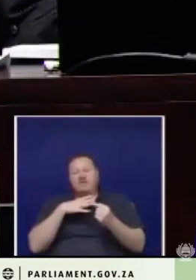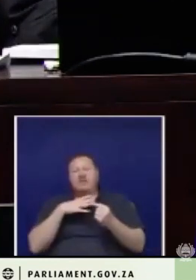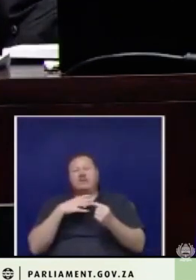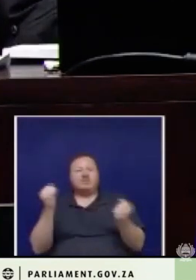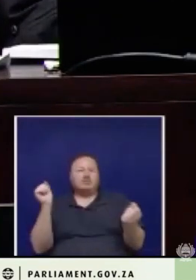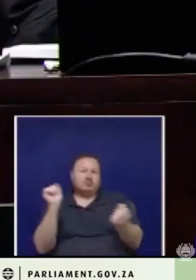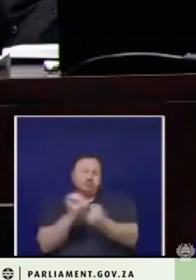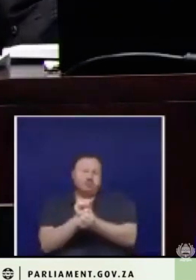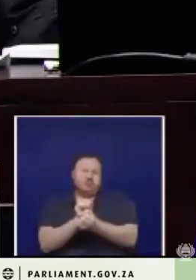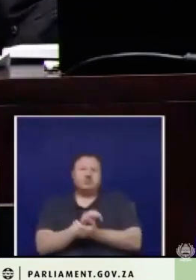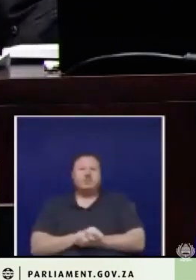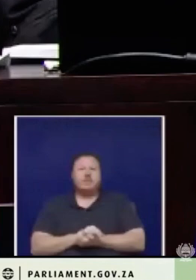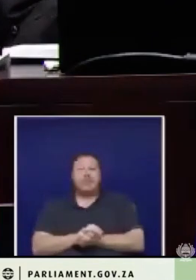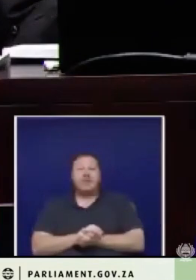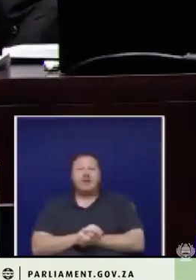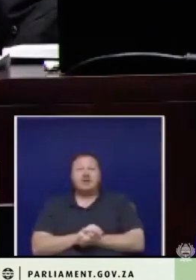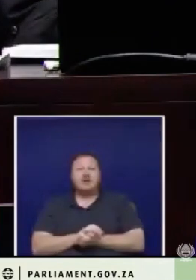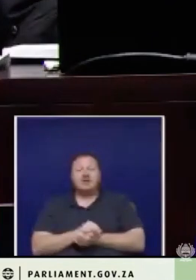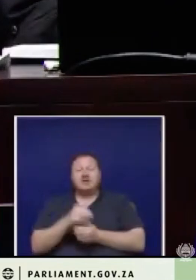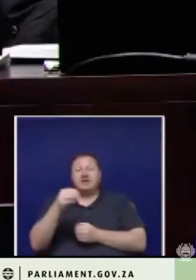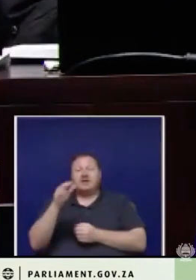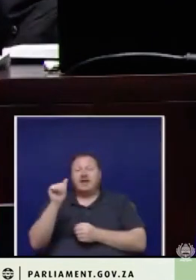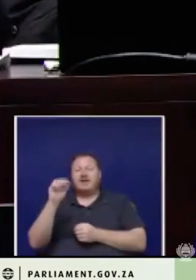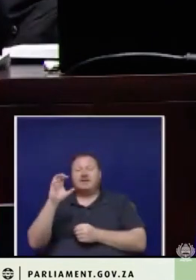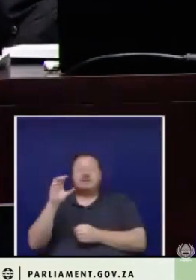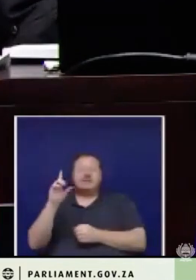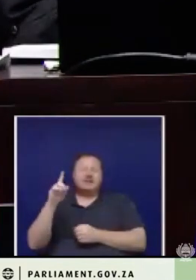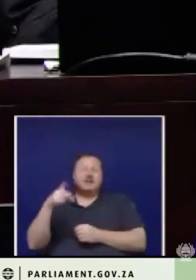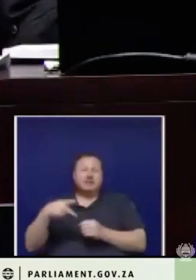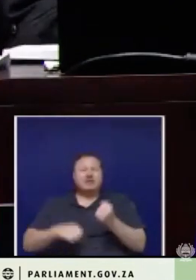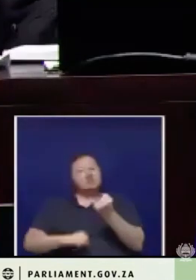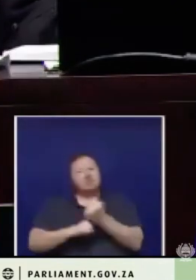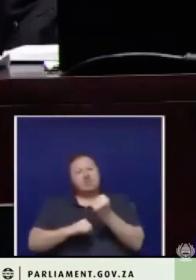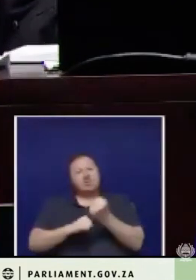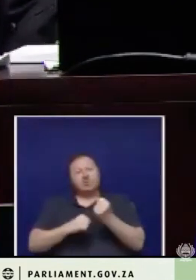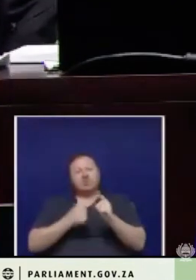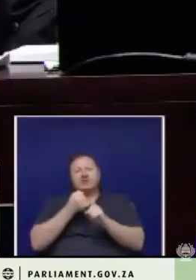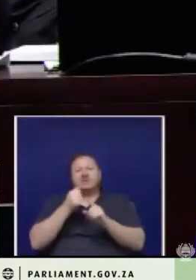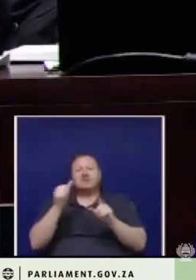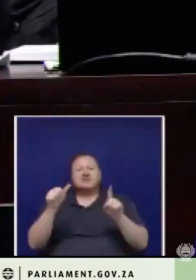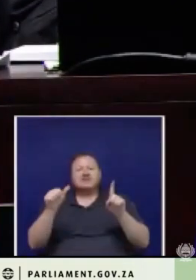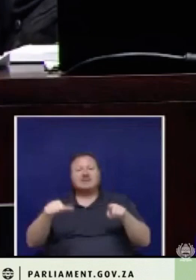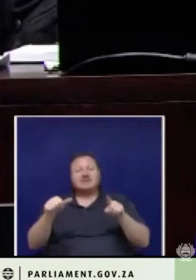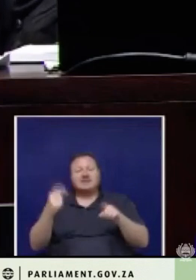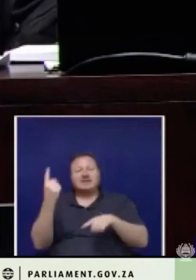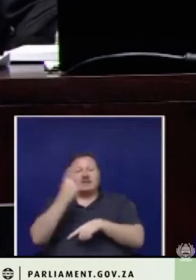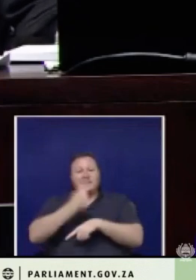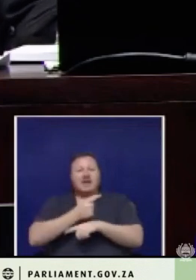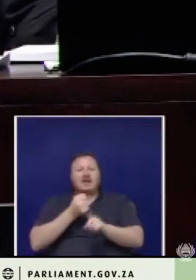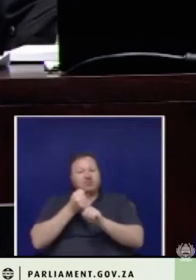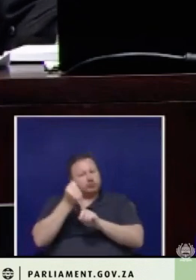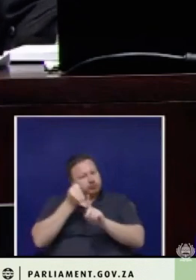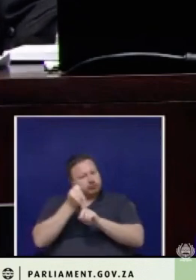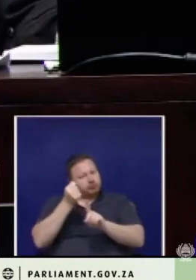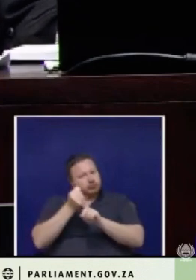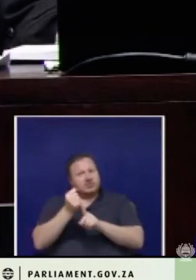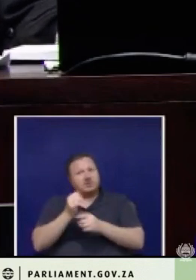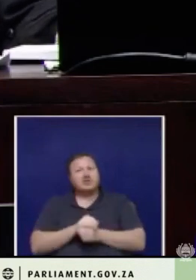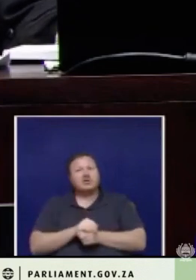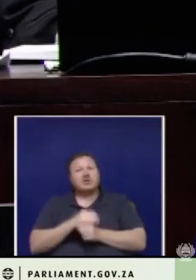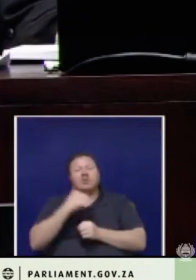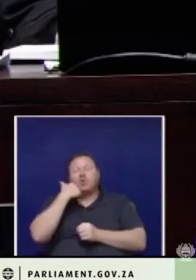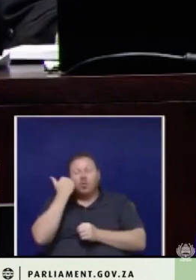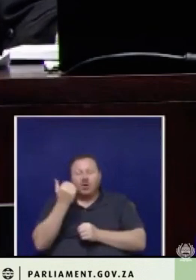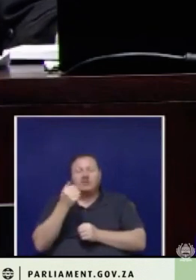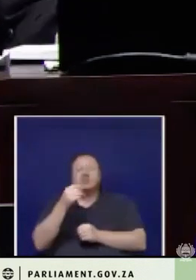support of the 16 days of activism and campaign, and we wish that one day it will be 365 days